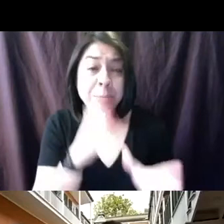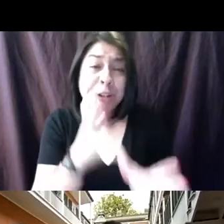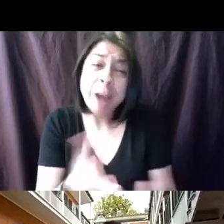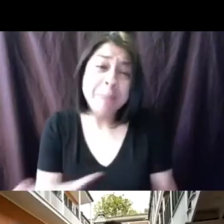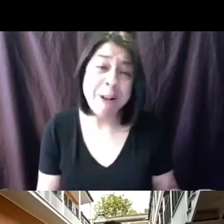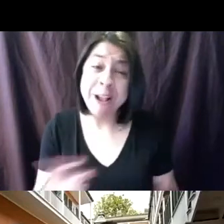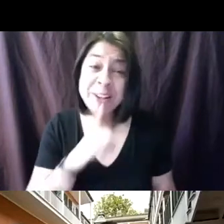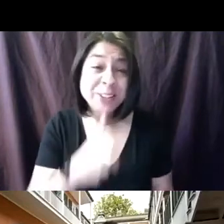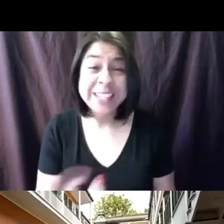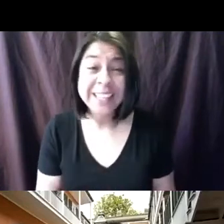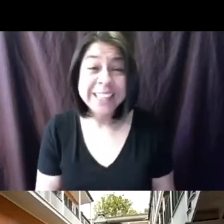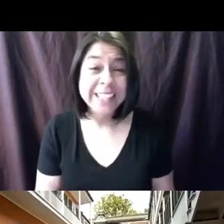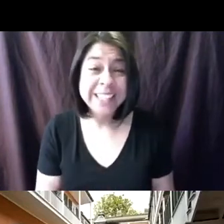that's,